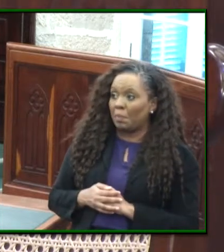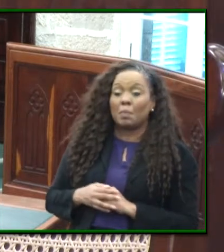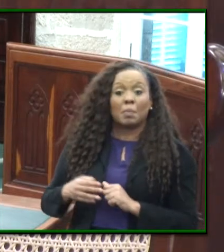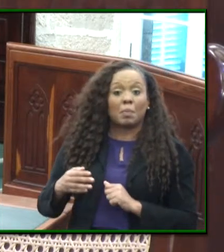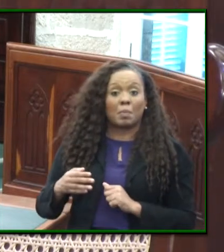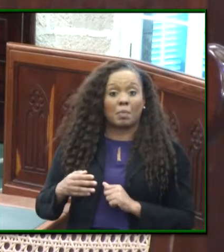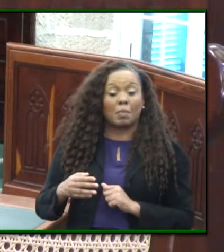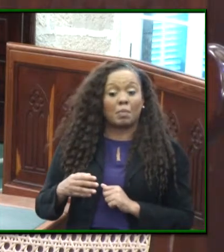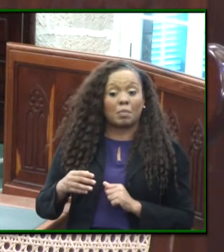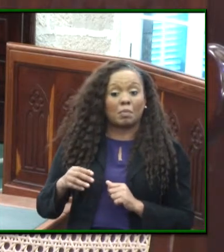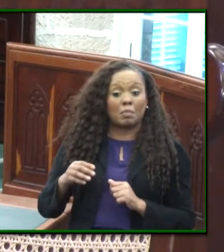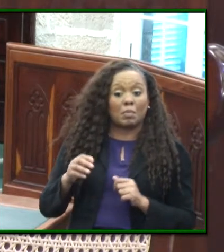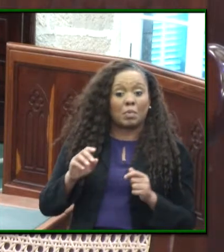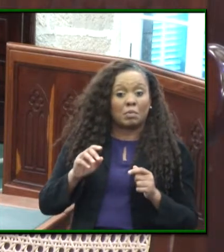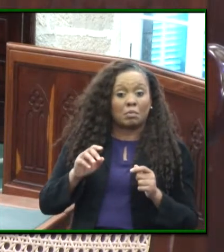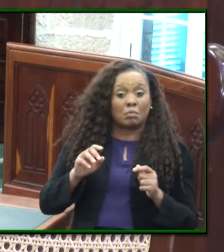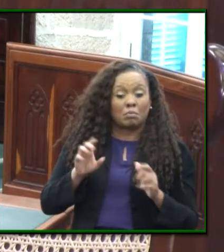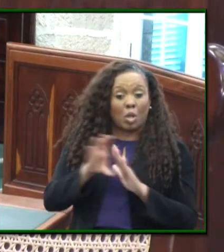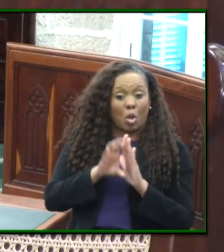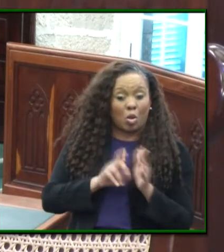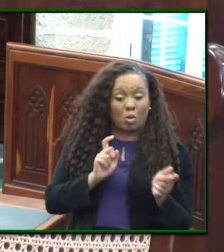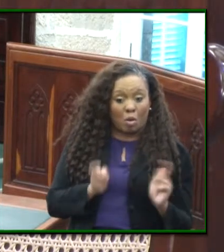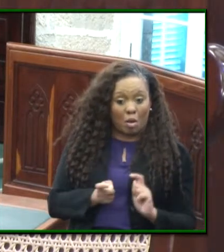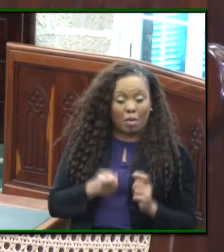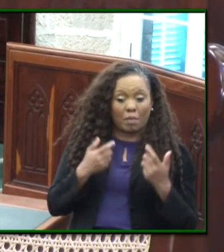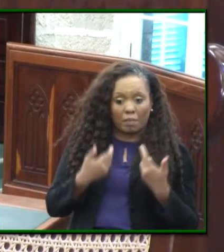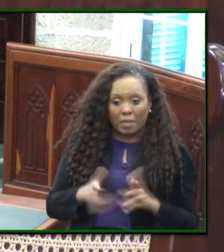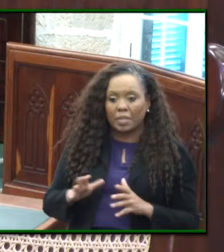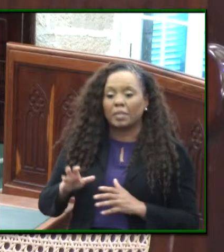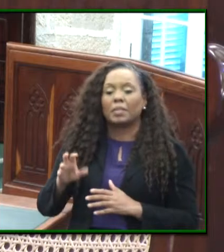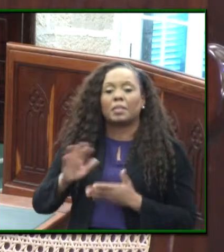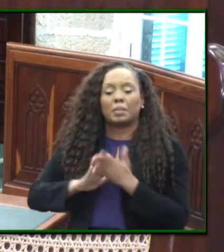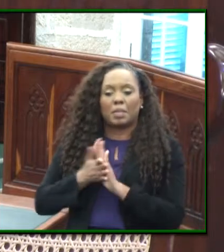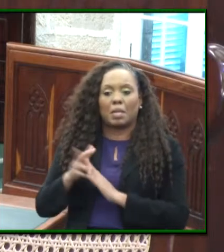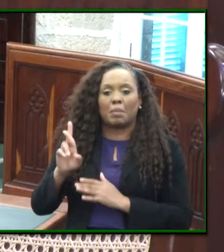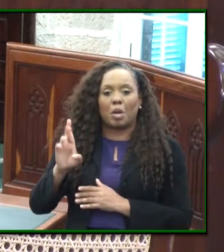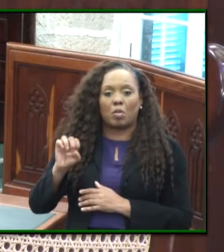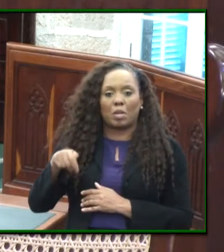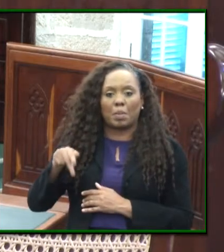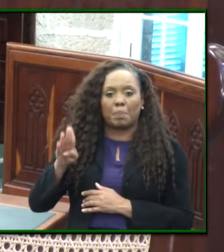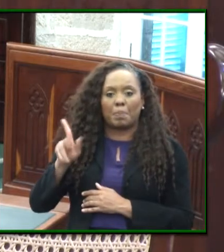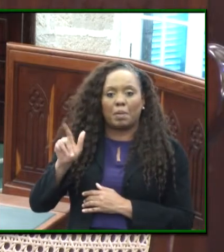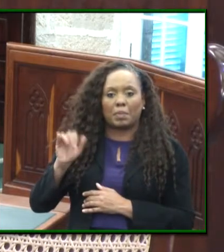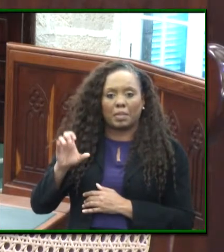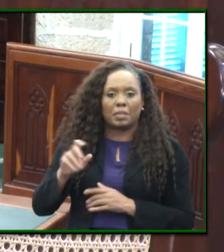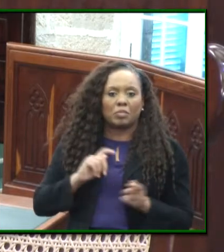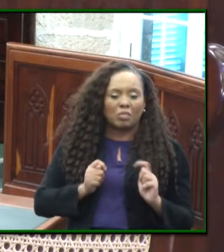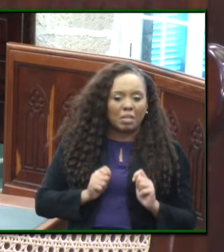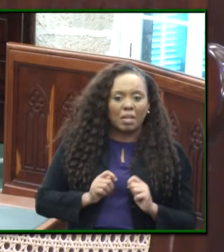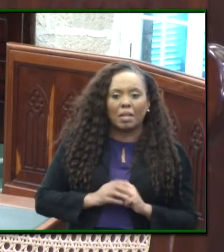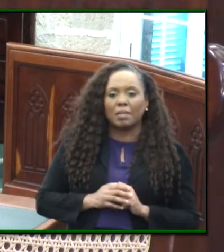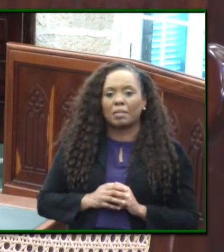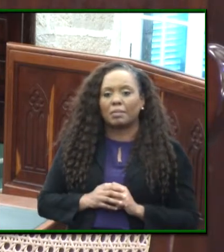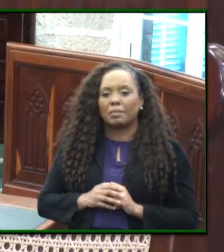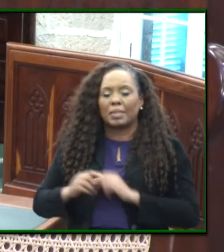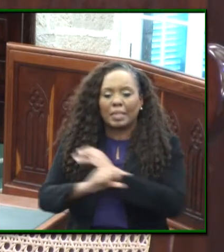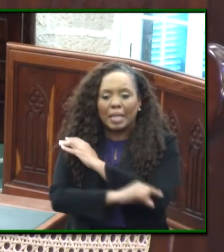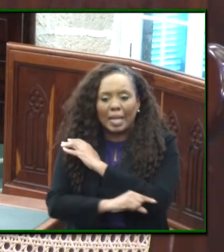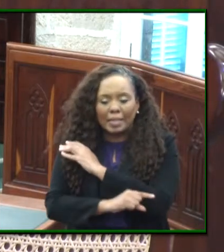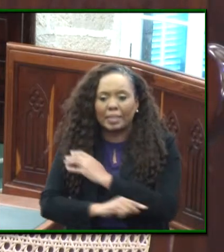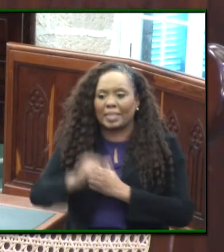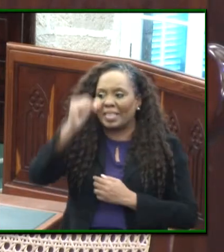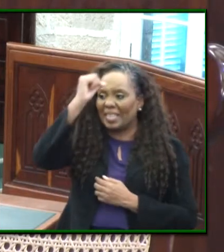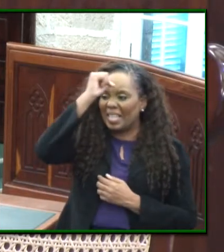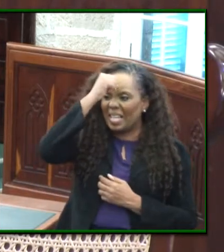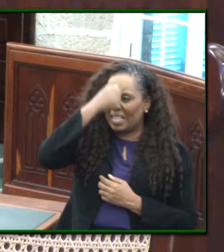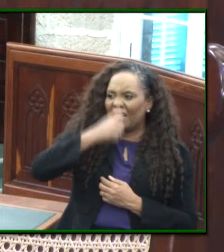and then went republic. Trinidad, the same. Guyana, the same. India, the same. I can name